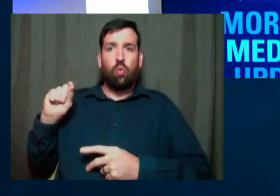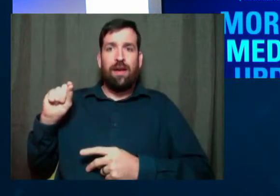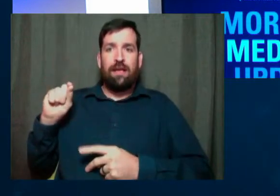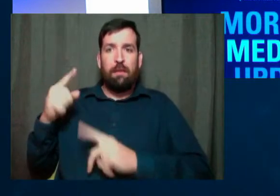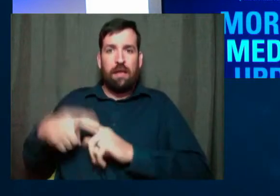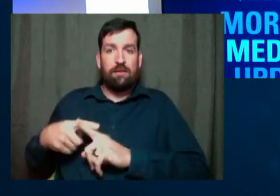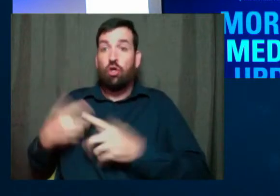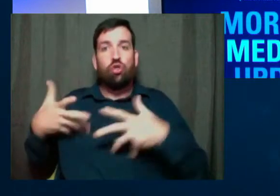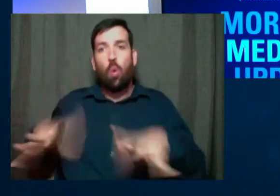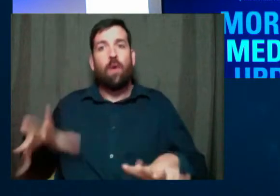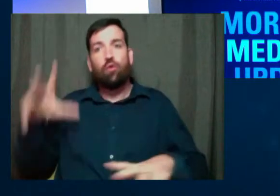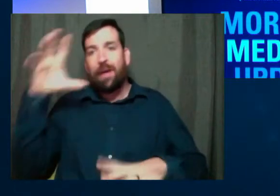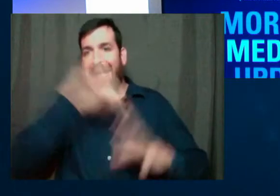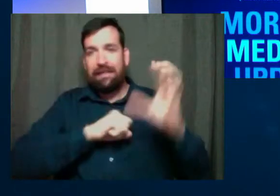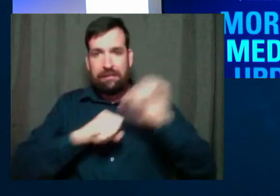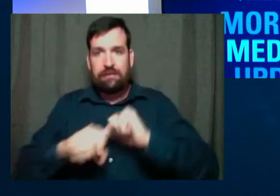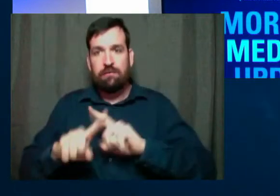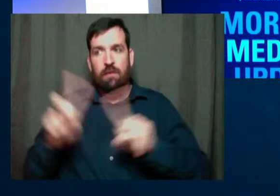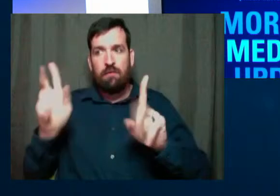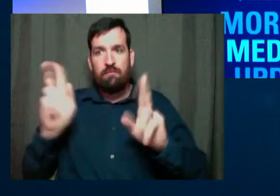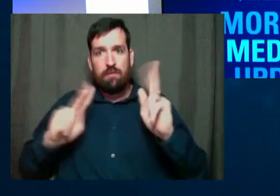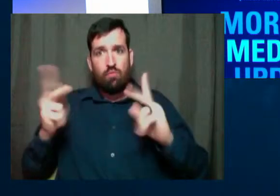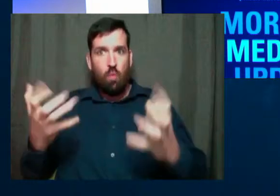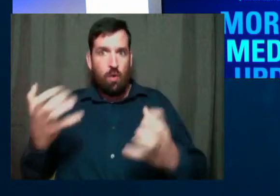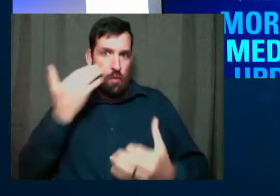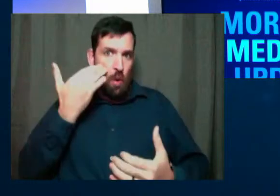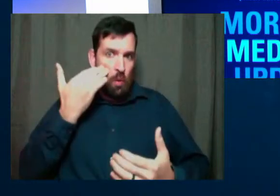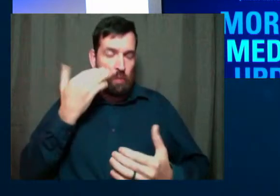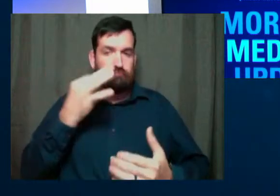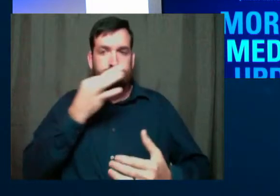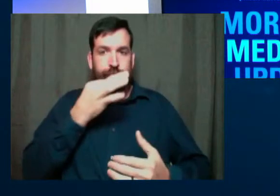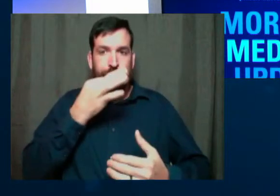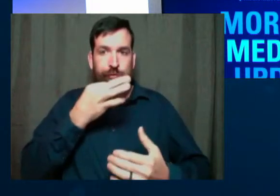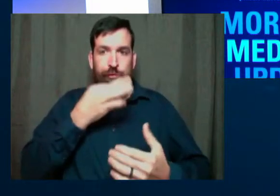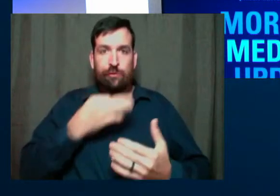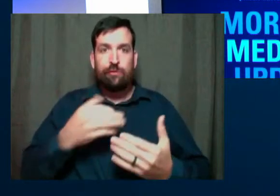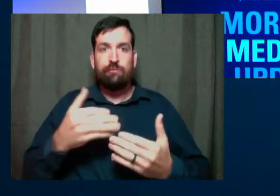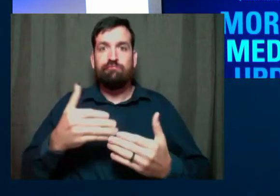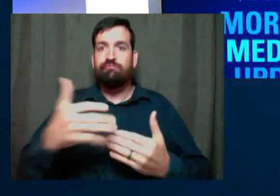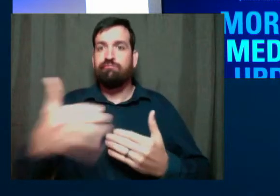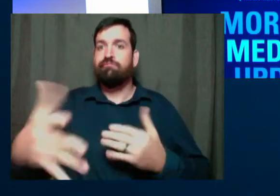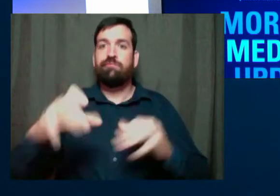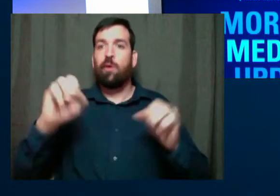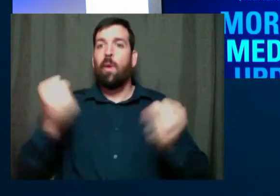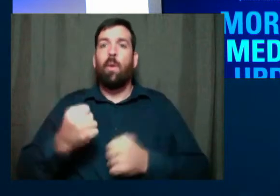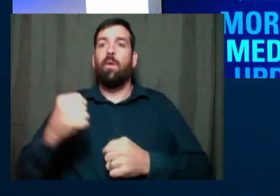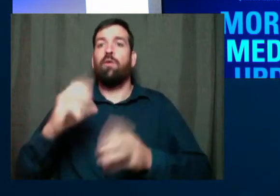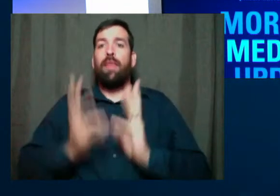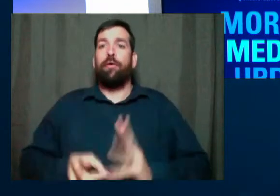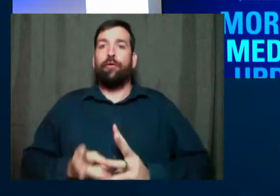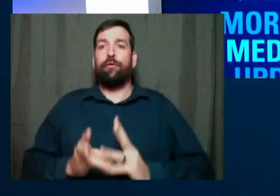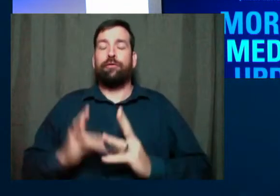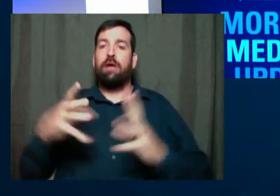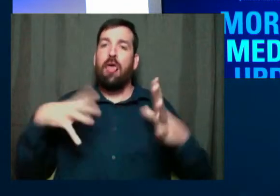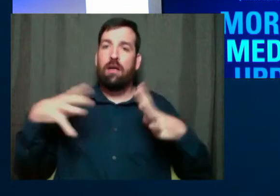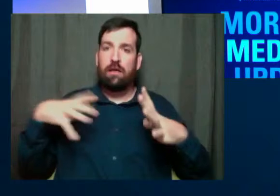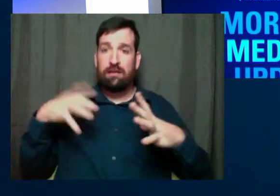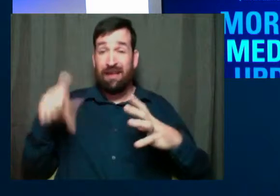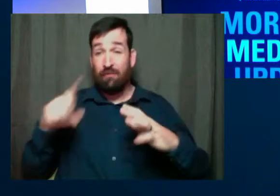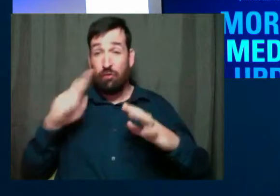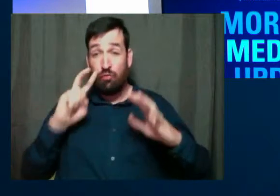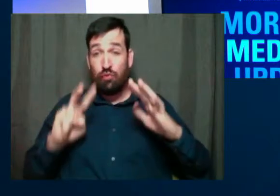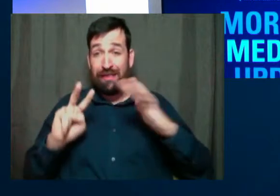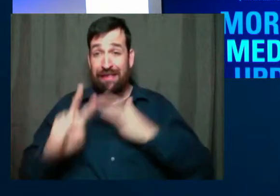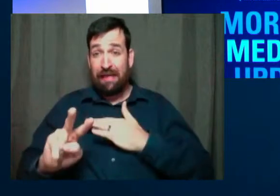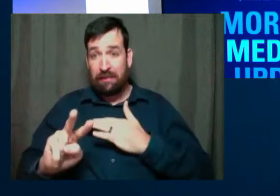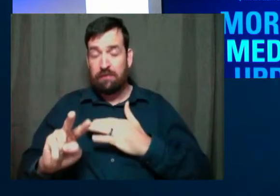but that's going to be a question people want to know, especially as we enter into cold weather and holidays. If we had to make a prediction, a really wise